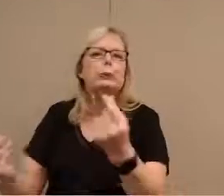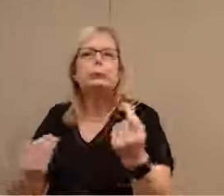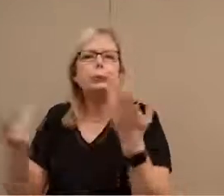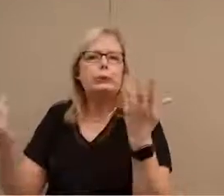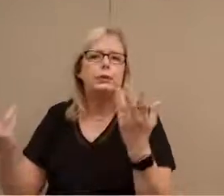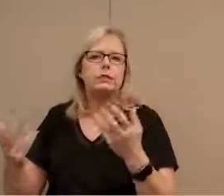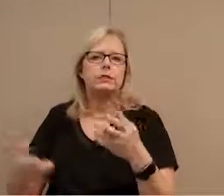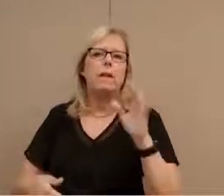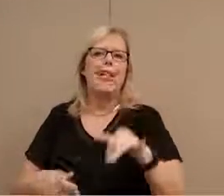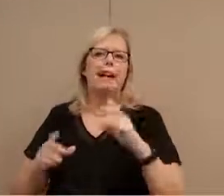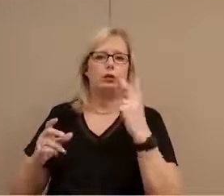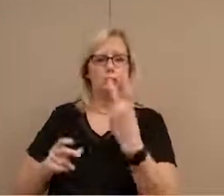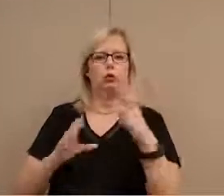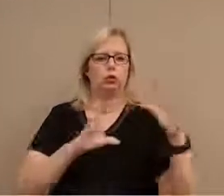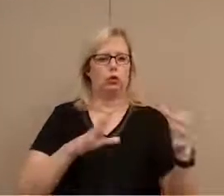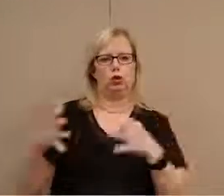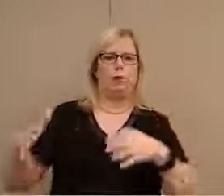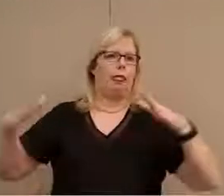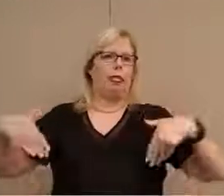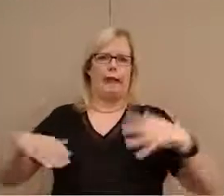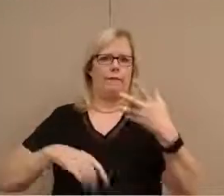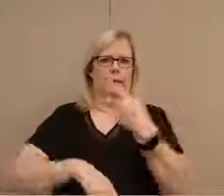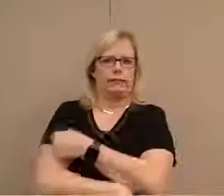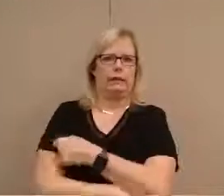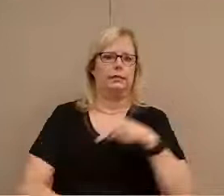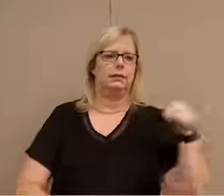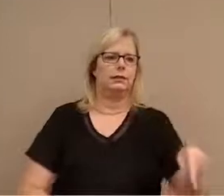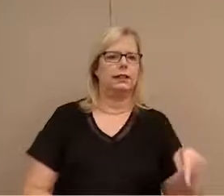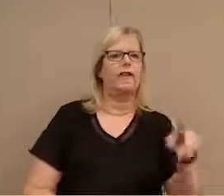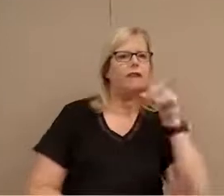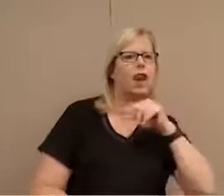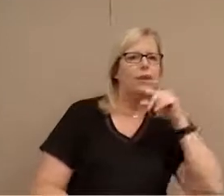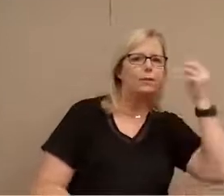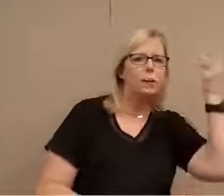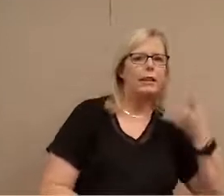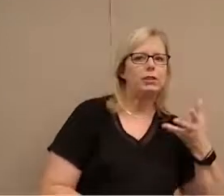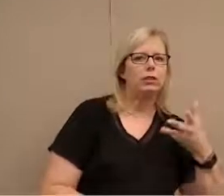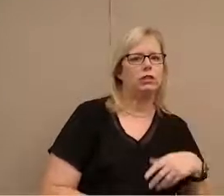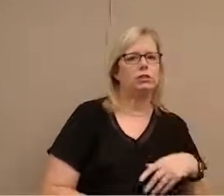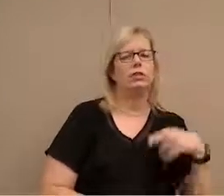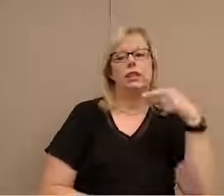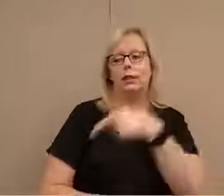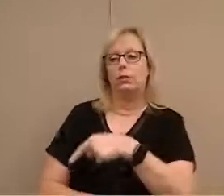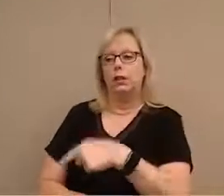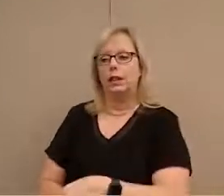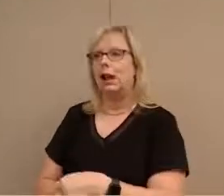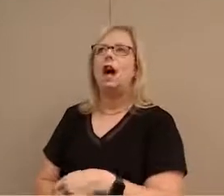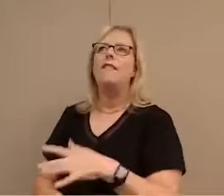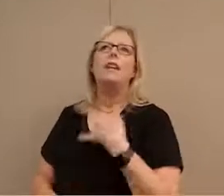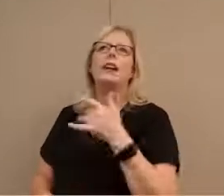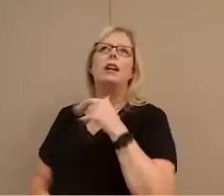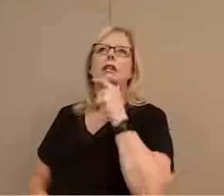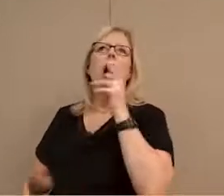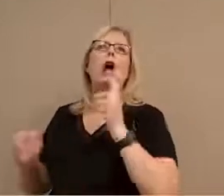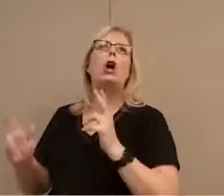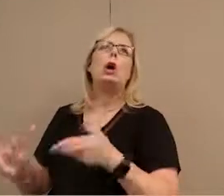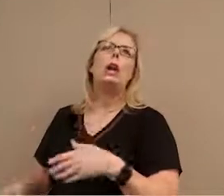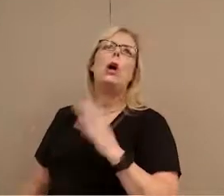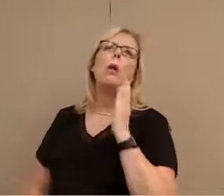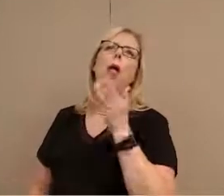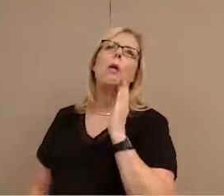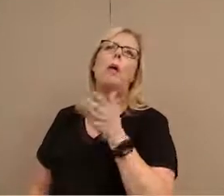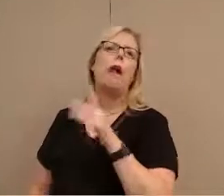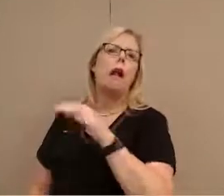that. But these are the two groups. One is the lack of urgency, and the second one, which is very concerning, is the